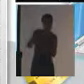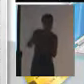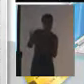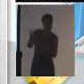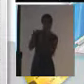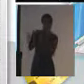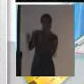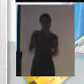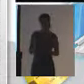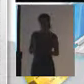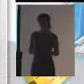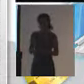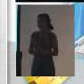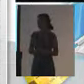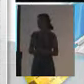unfeasible.